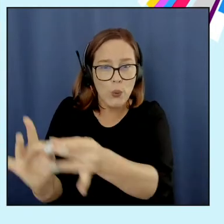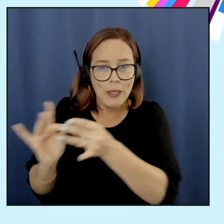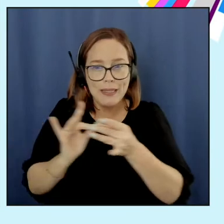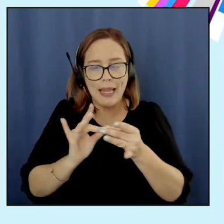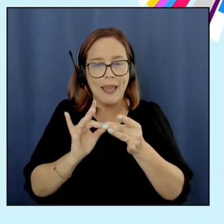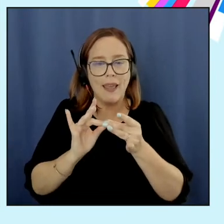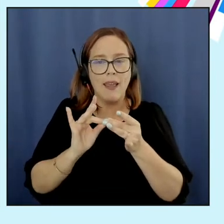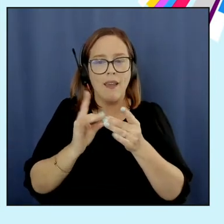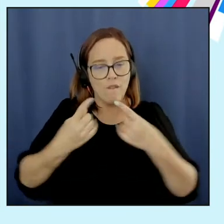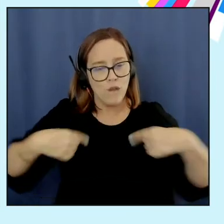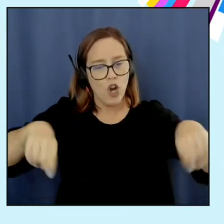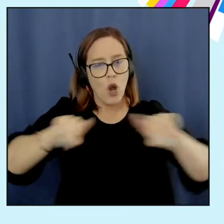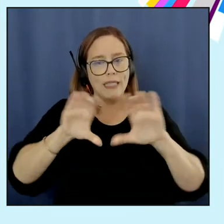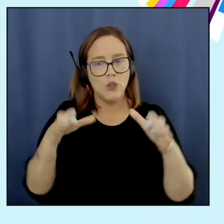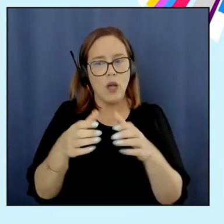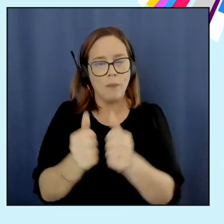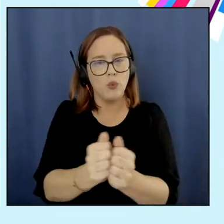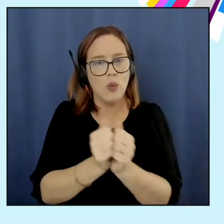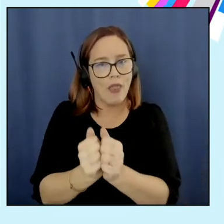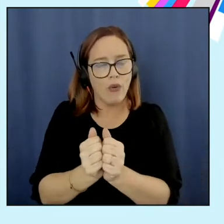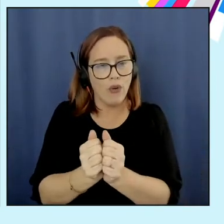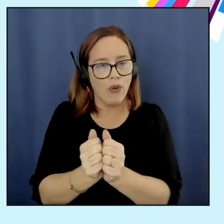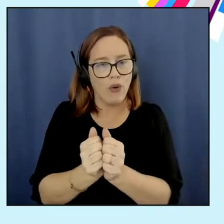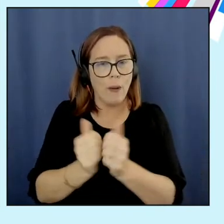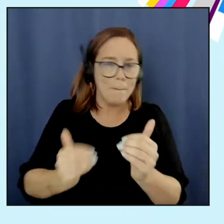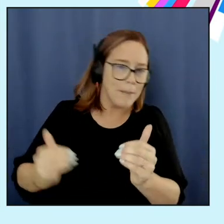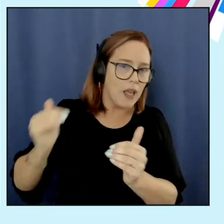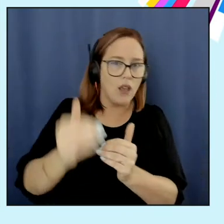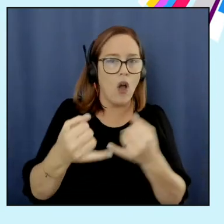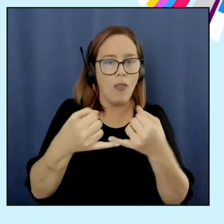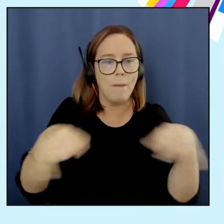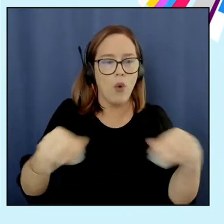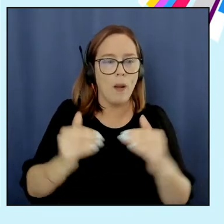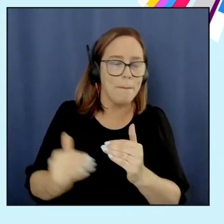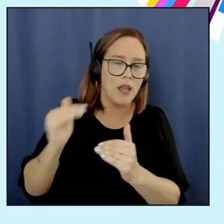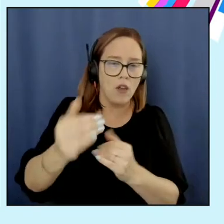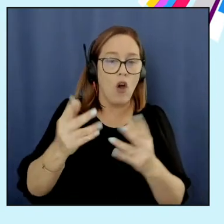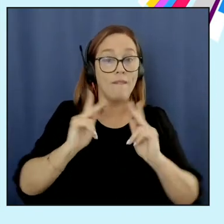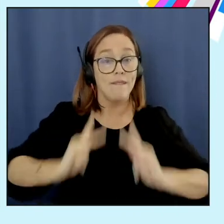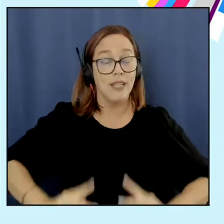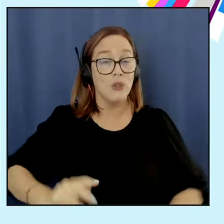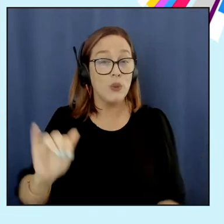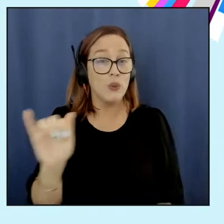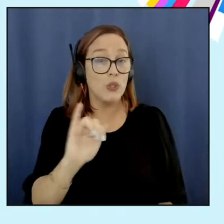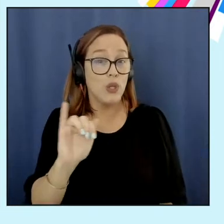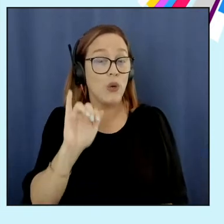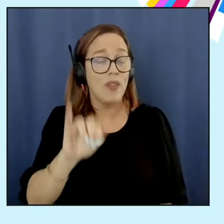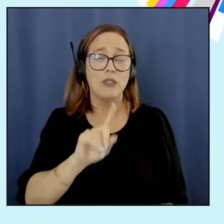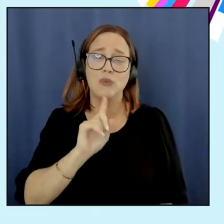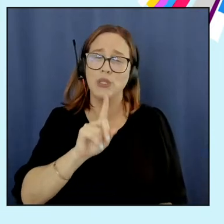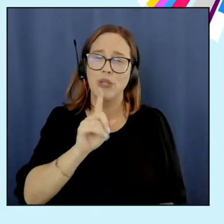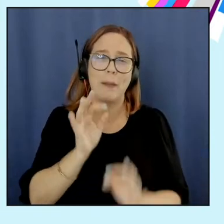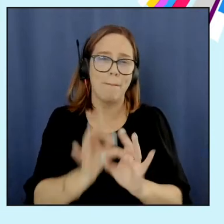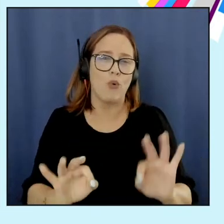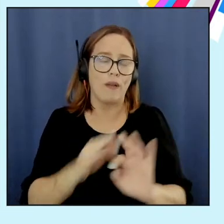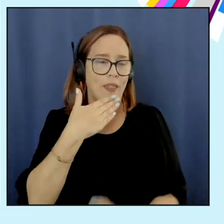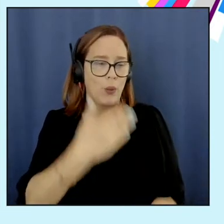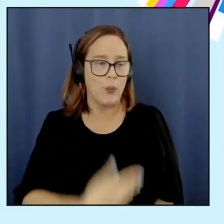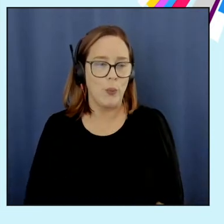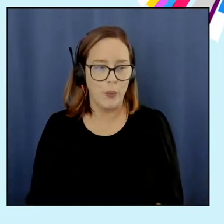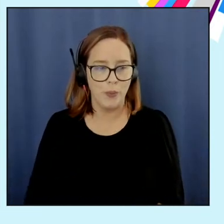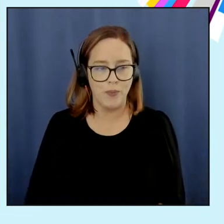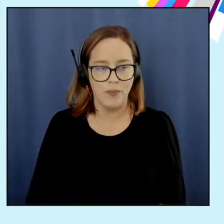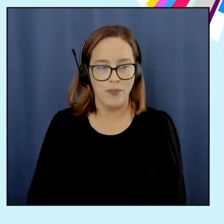together beyond those borders, beyond those physical ones as well. I think that's really, really important. Thank you.